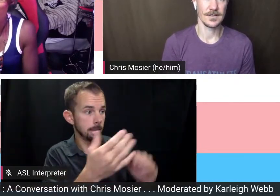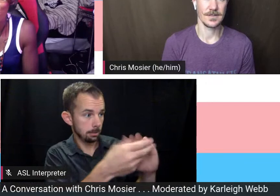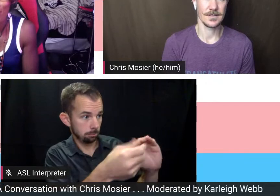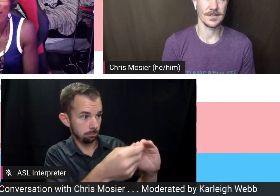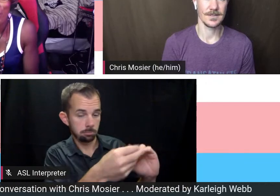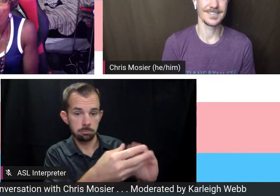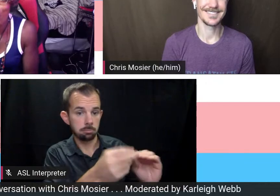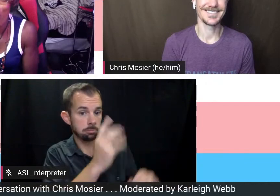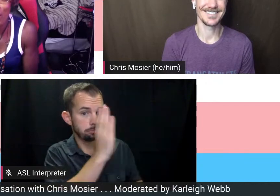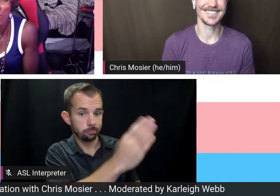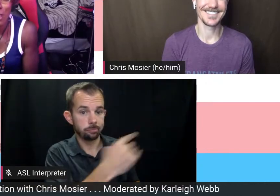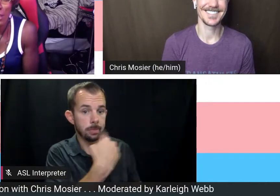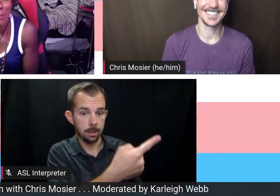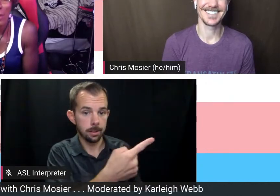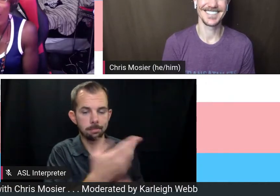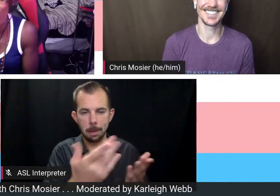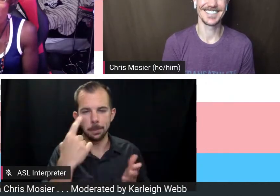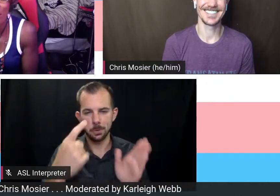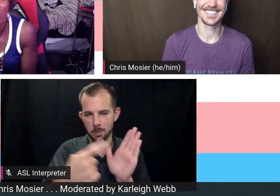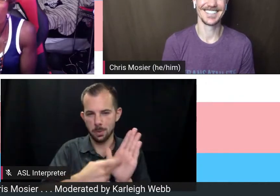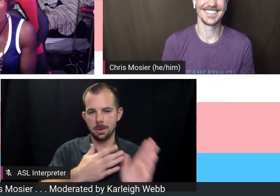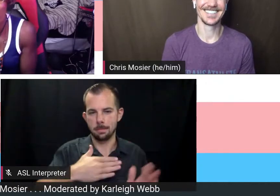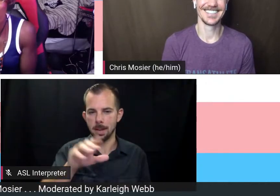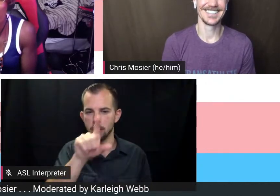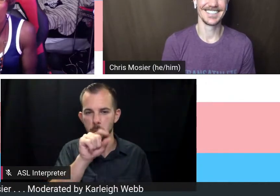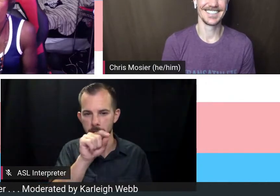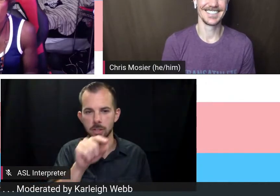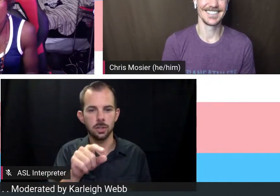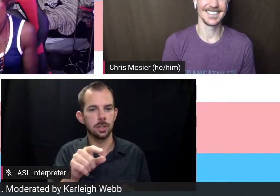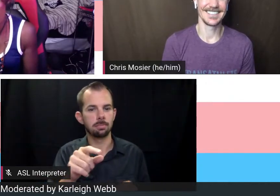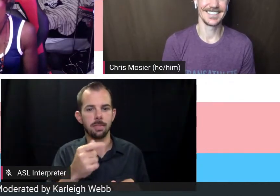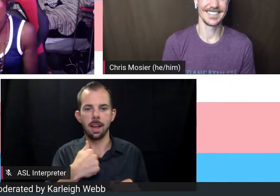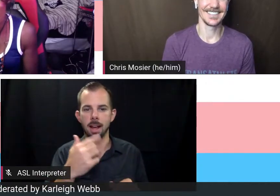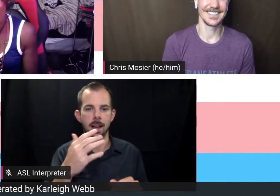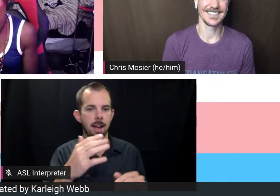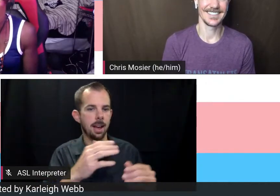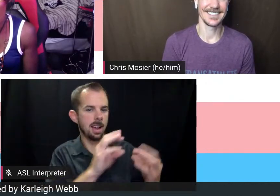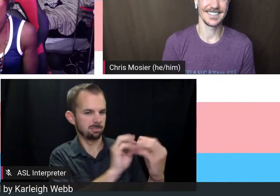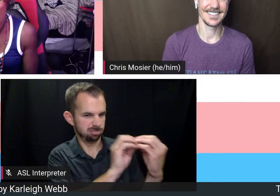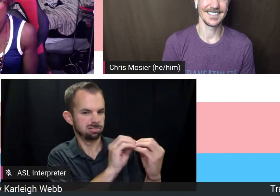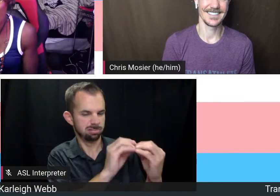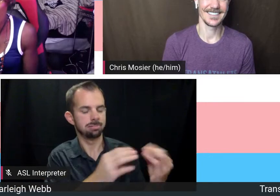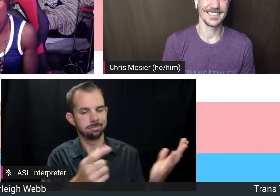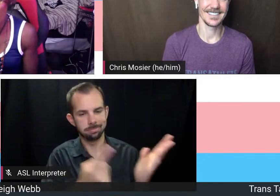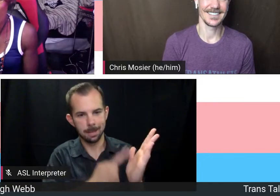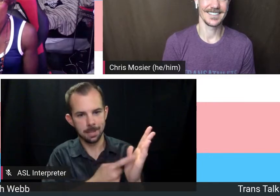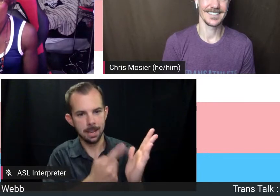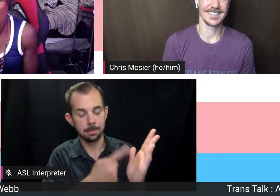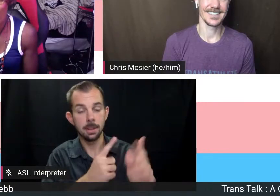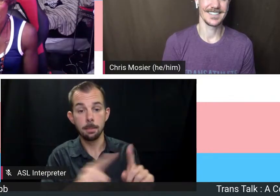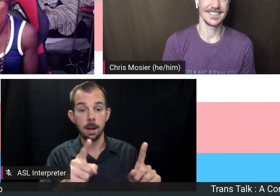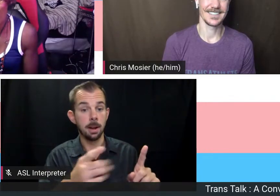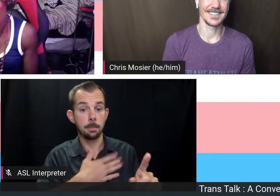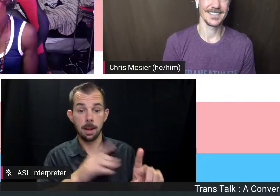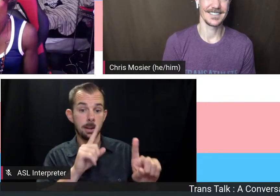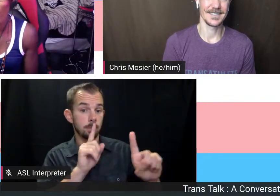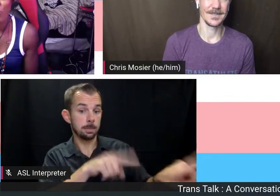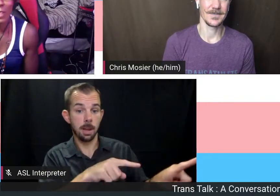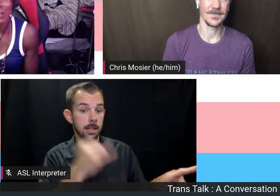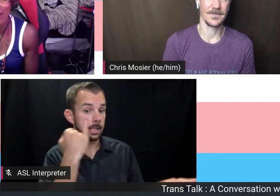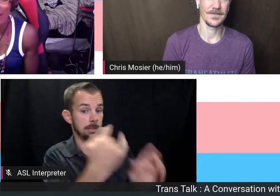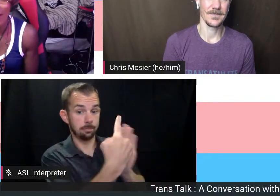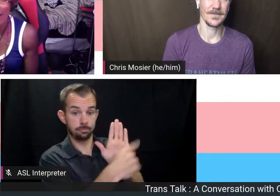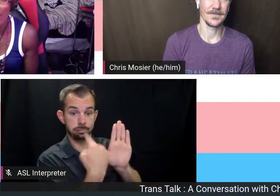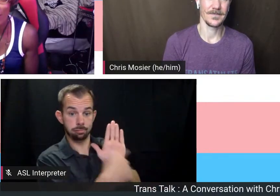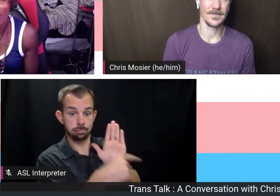on Twitter. Yes, once in a while I do but I always hit the trolls with this one. Do you really think we do what we do as trans people to go out